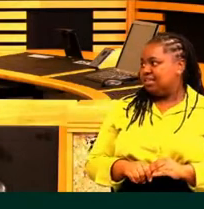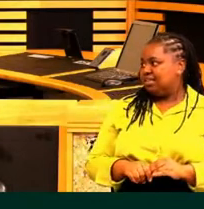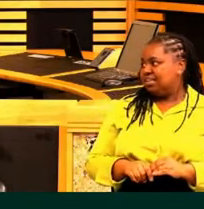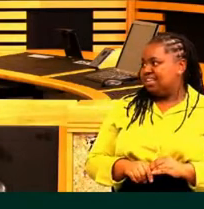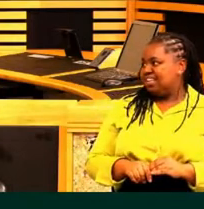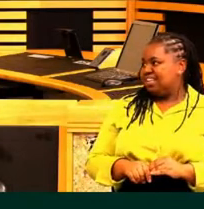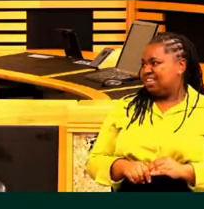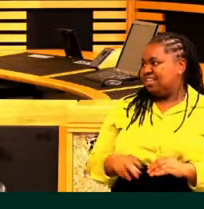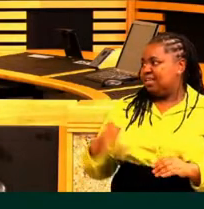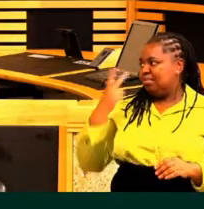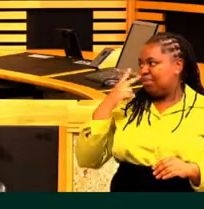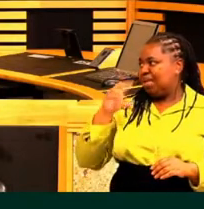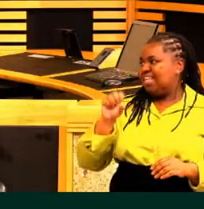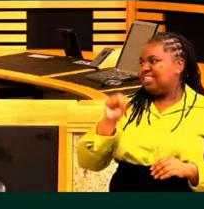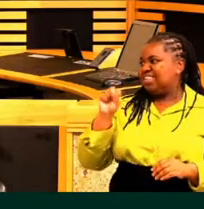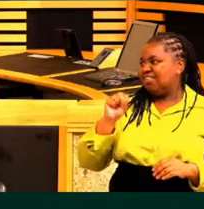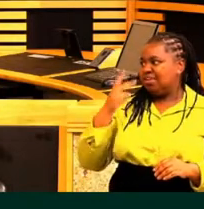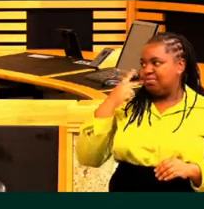um